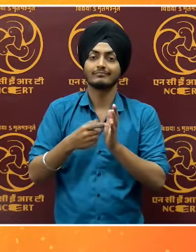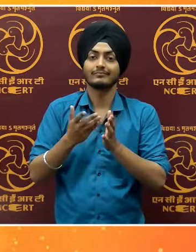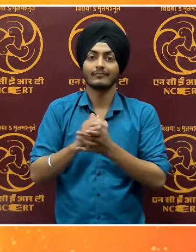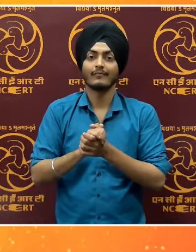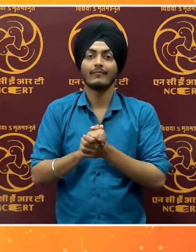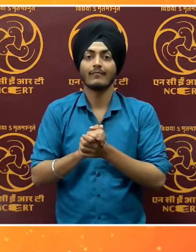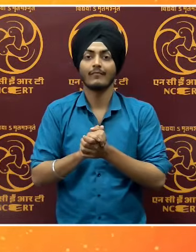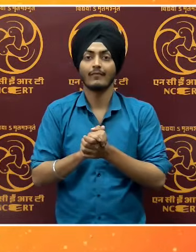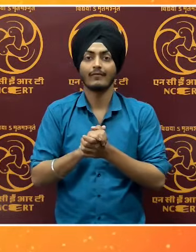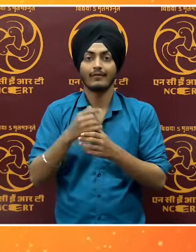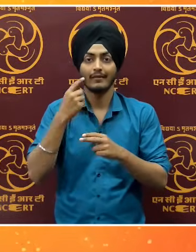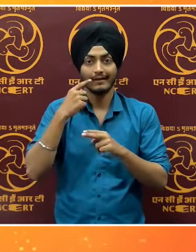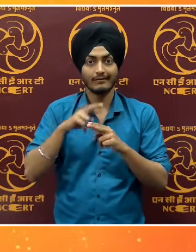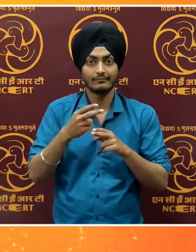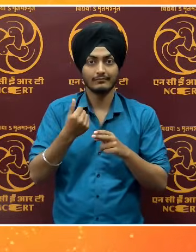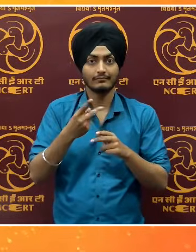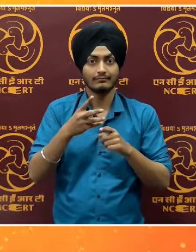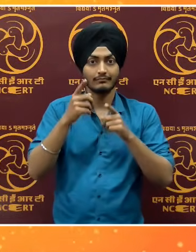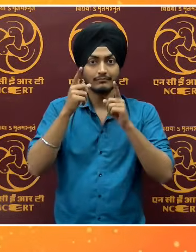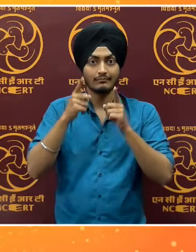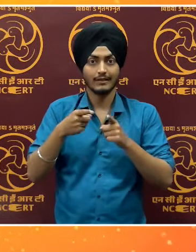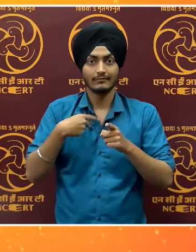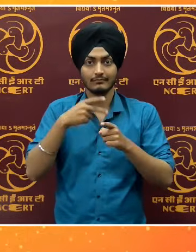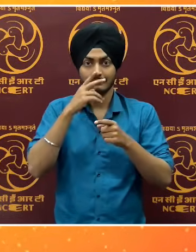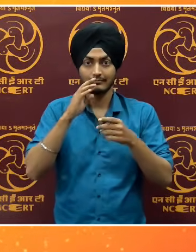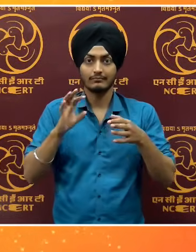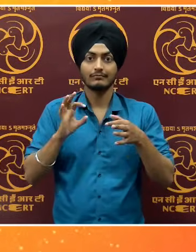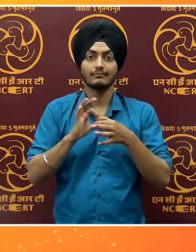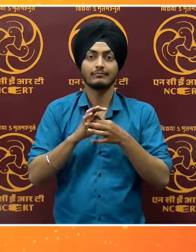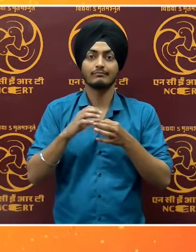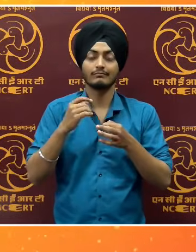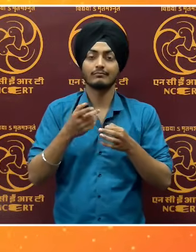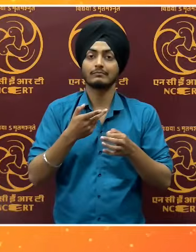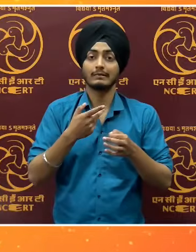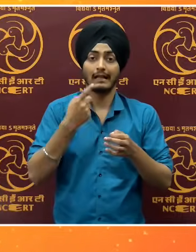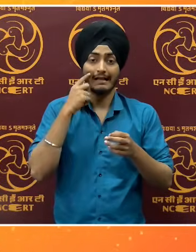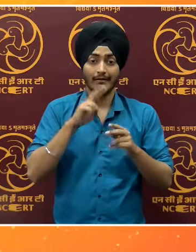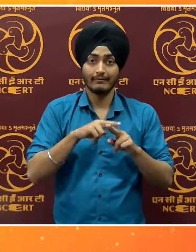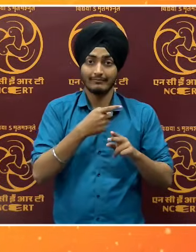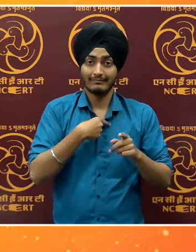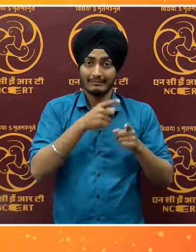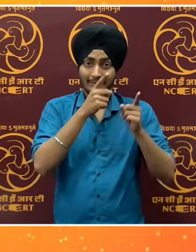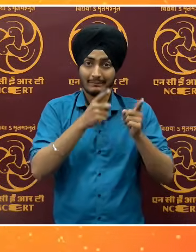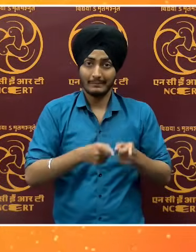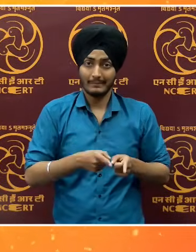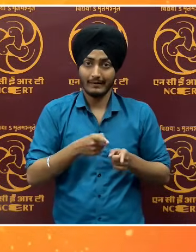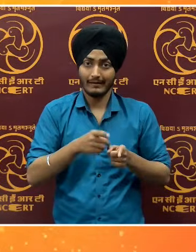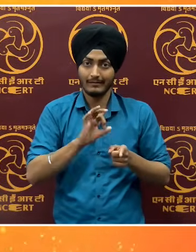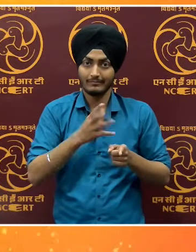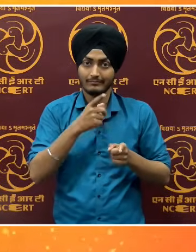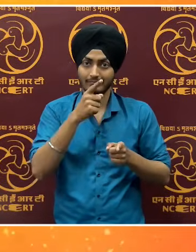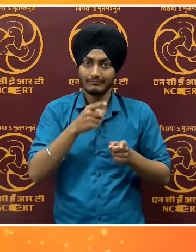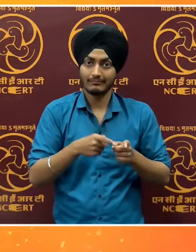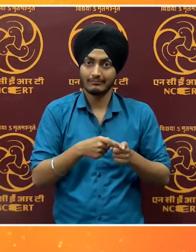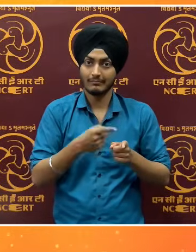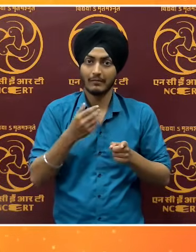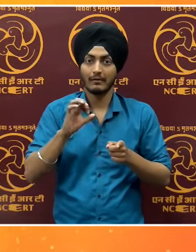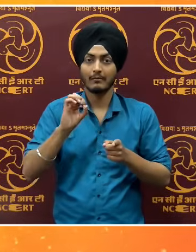also if it is parallel, it will connect like this. In parallel, if any one of the bulb is